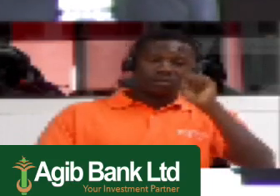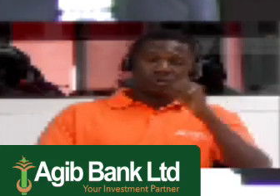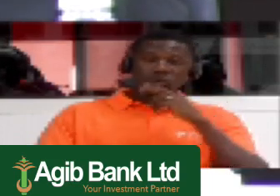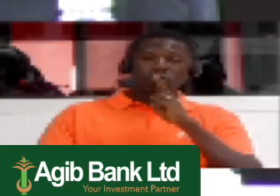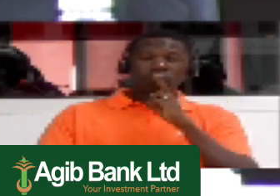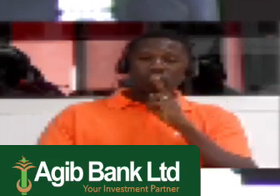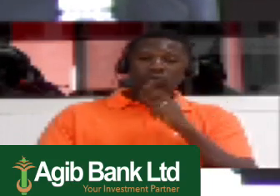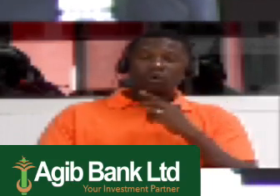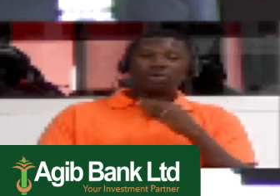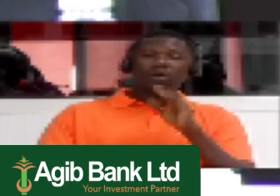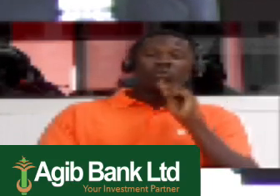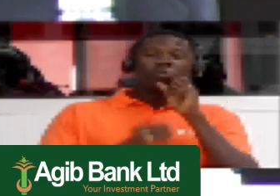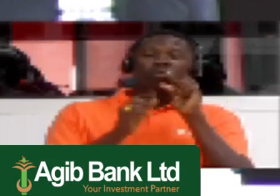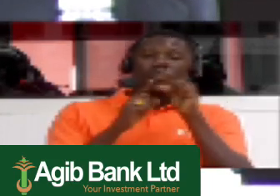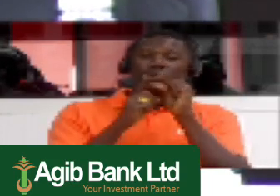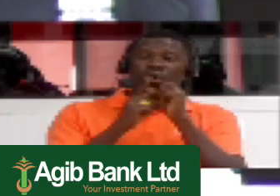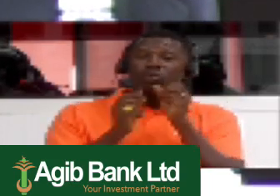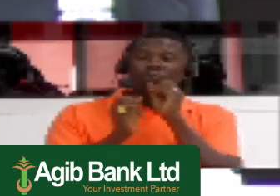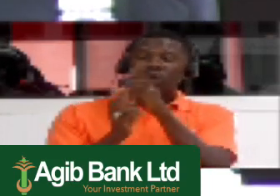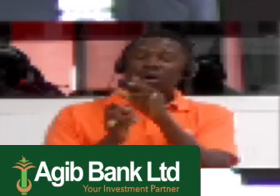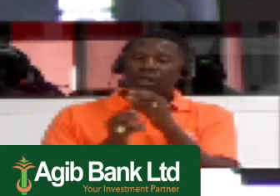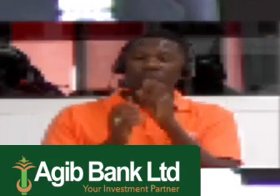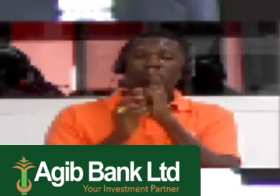soto jumale bulu.